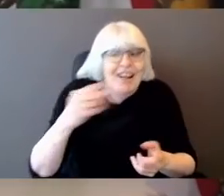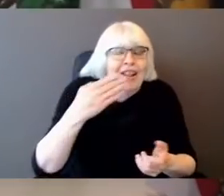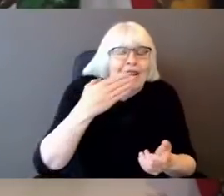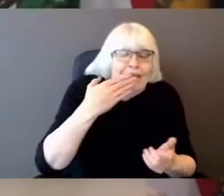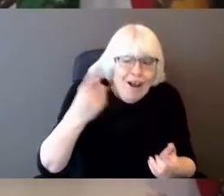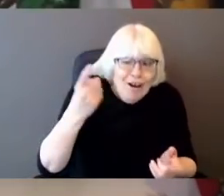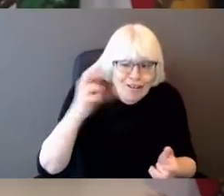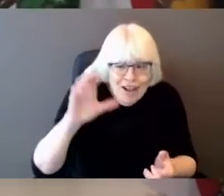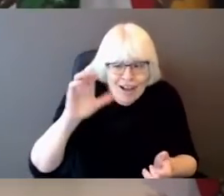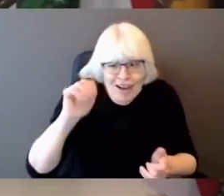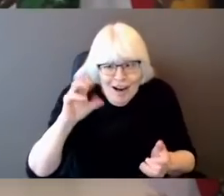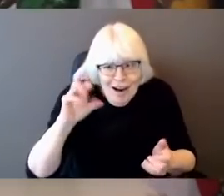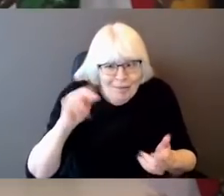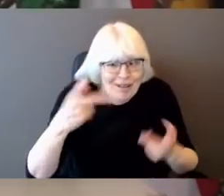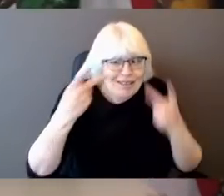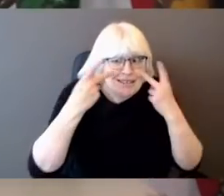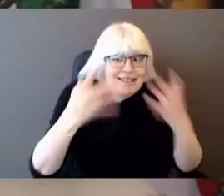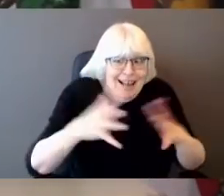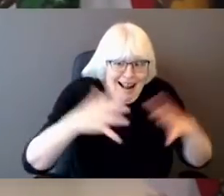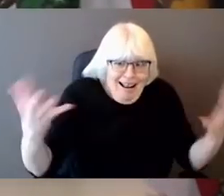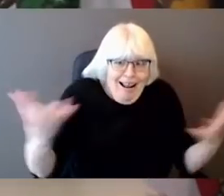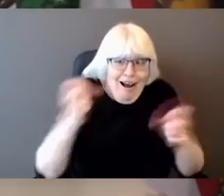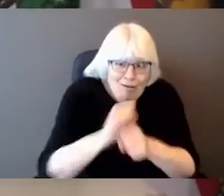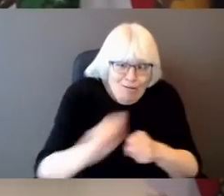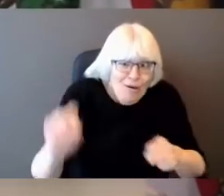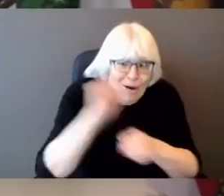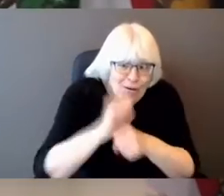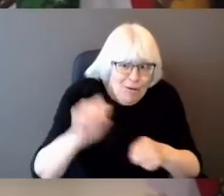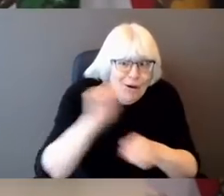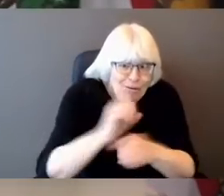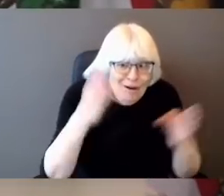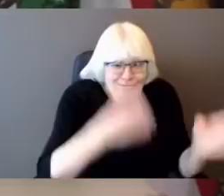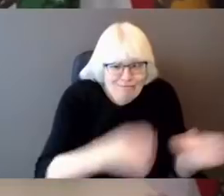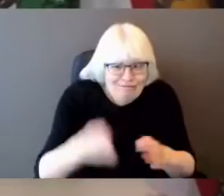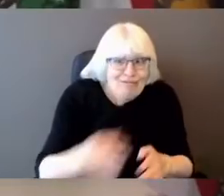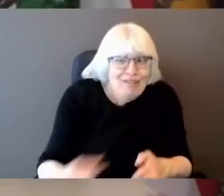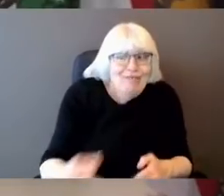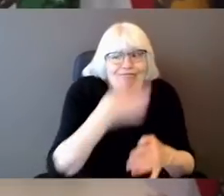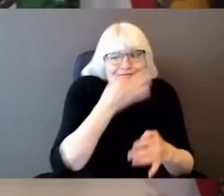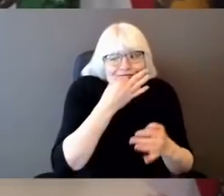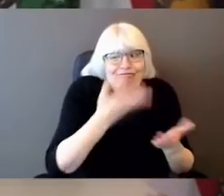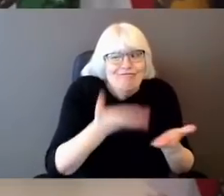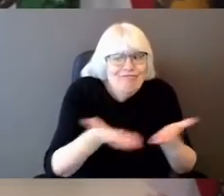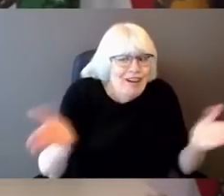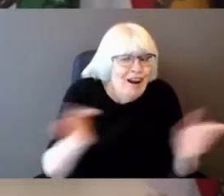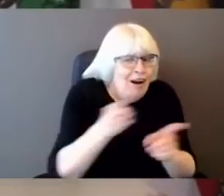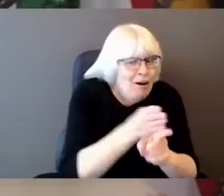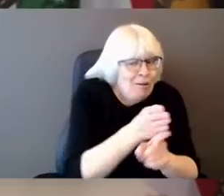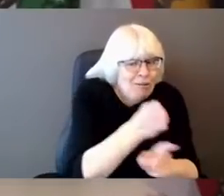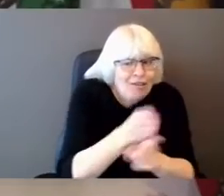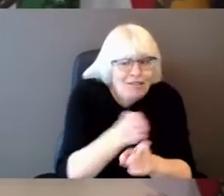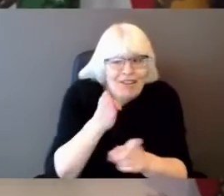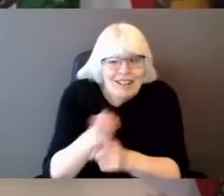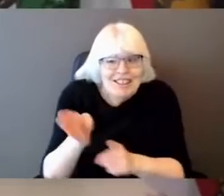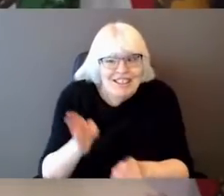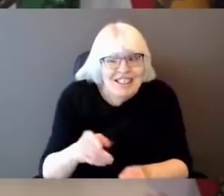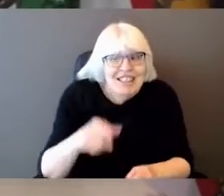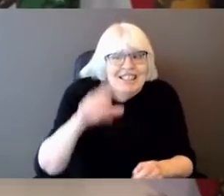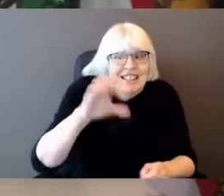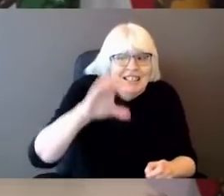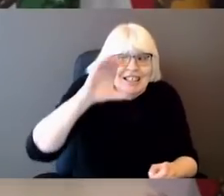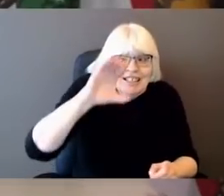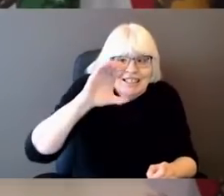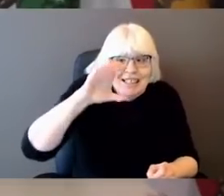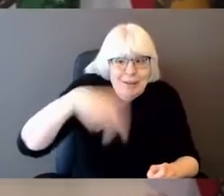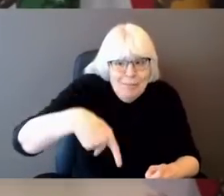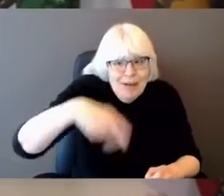this, we are in very good hands with our professionals at CPHO, and I know it gives me, it gives the cabinet, and it gives